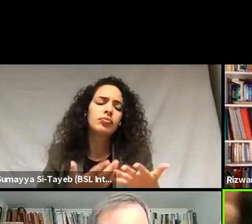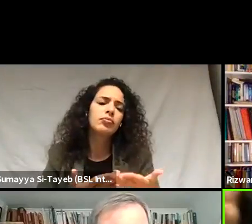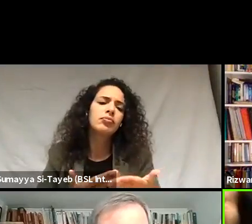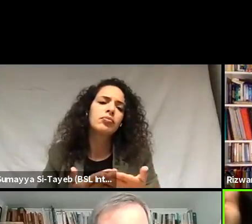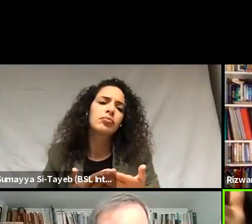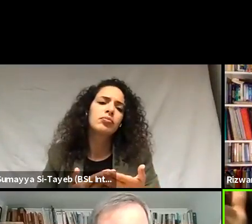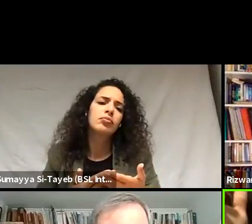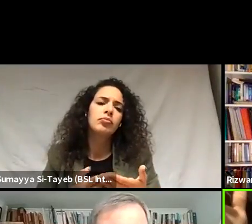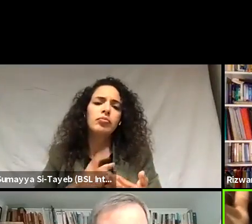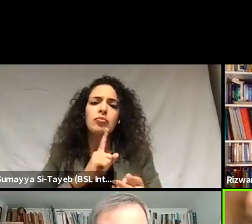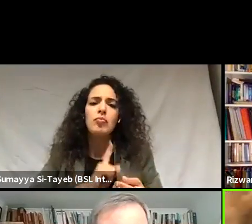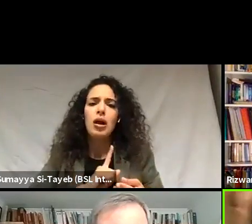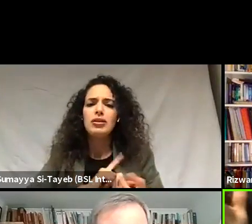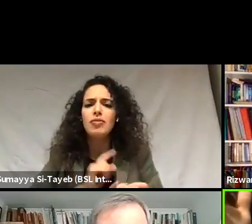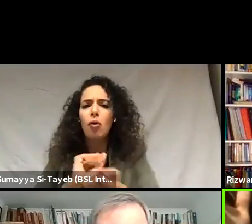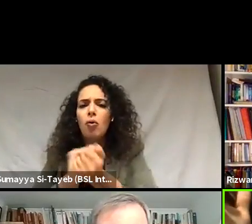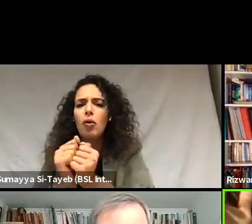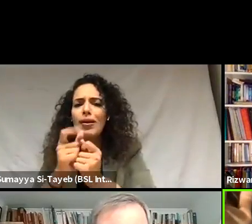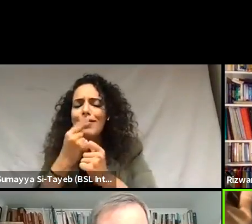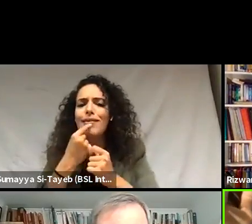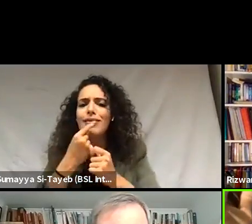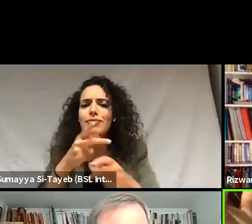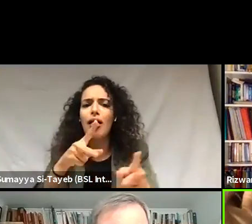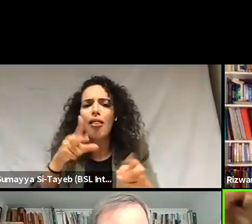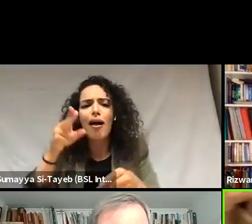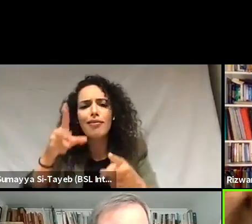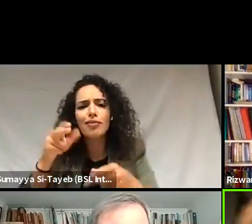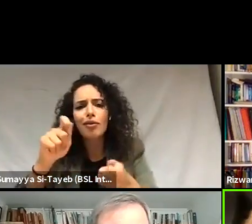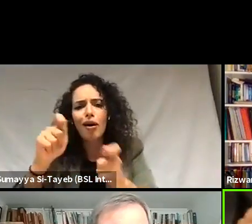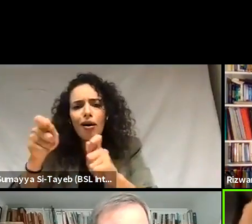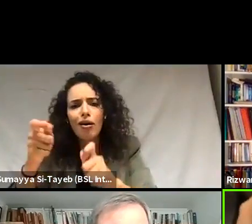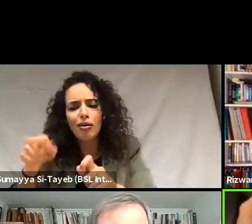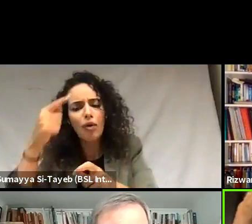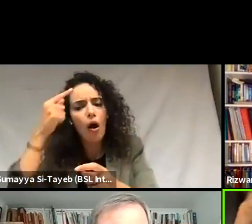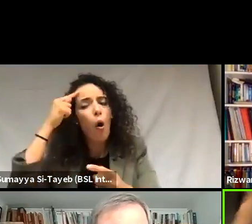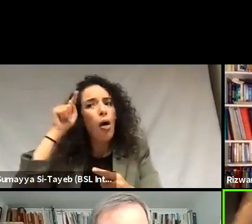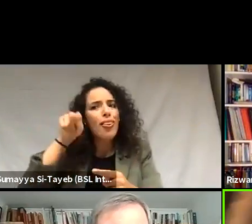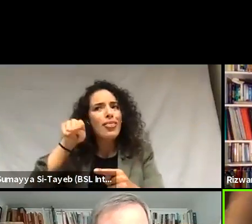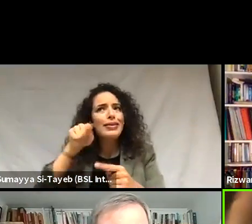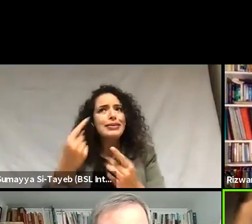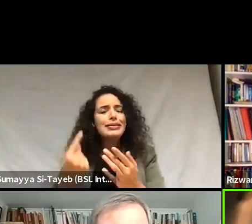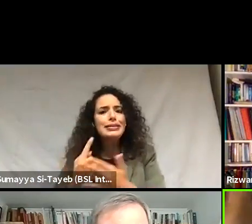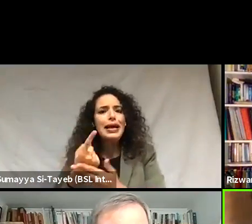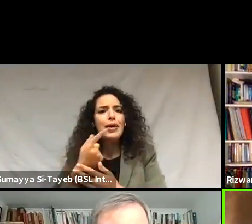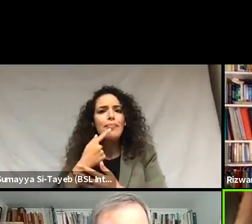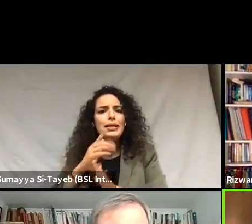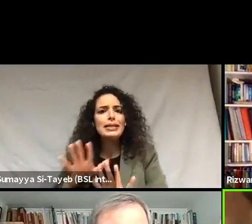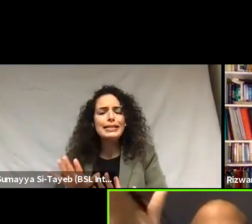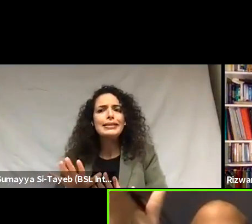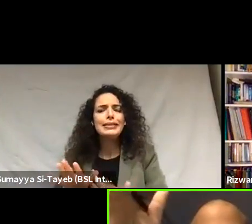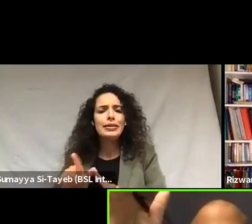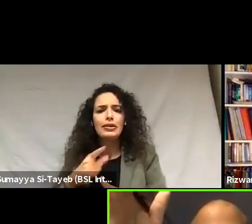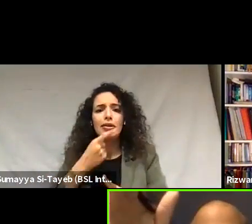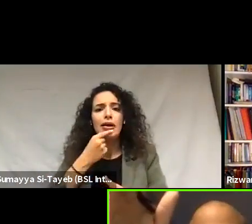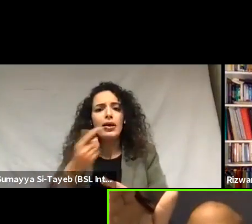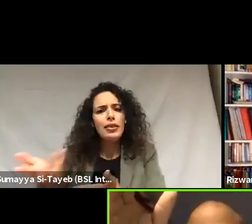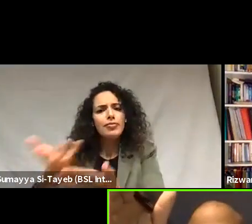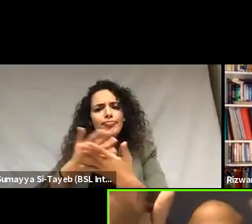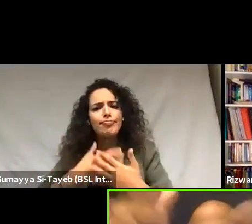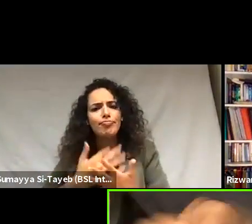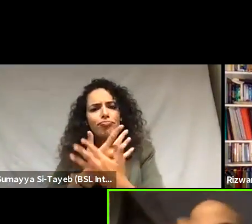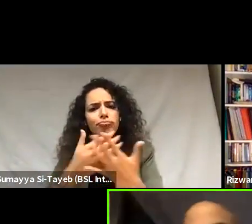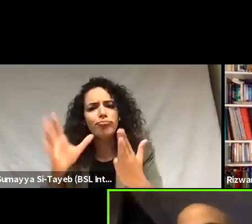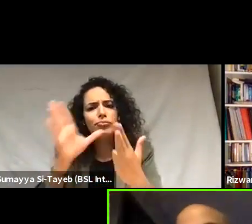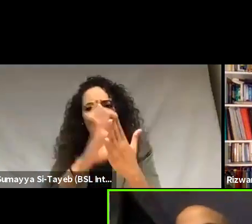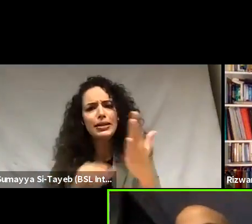go and tell an editor that they think this is happening, to be presented with, you know, dozens and dozens of examples as the